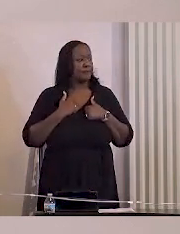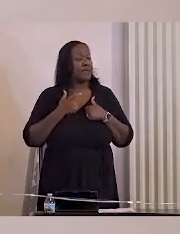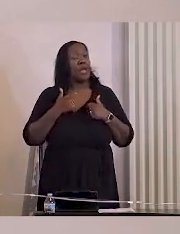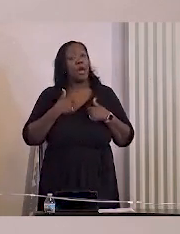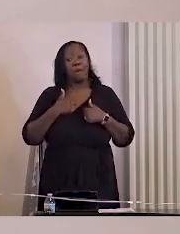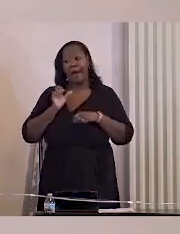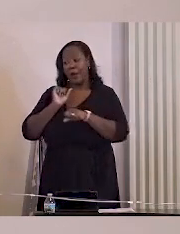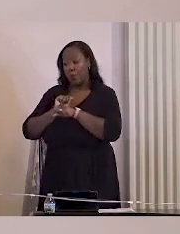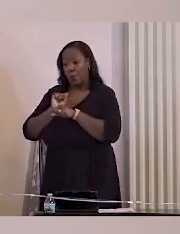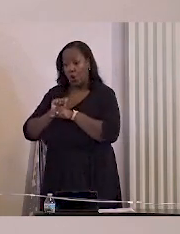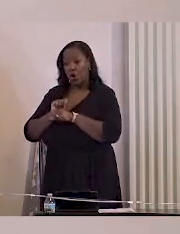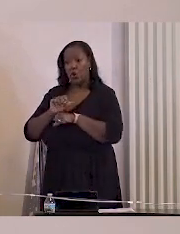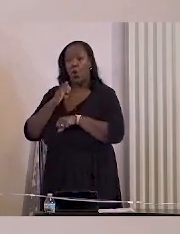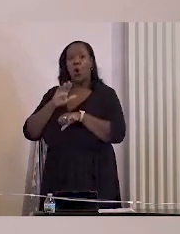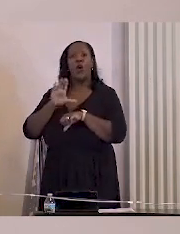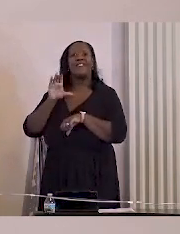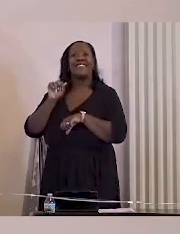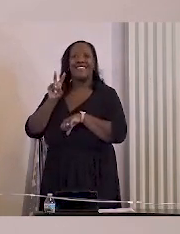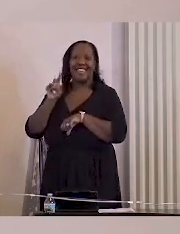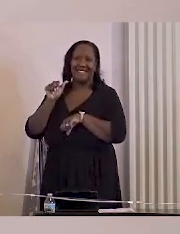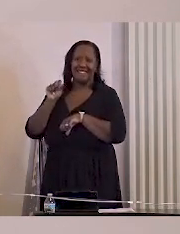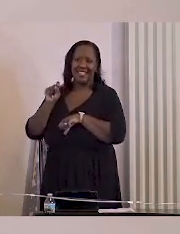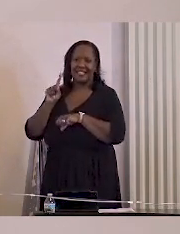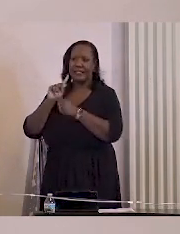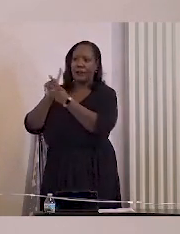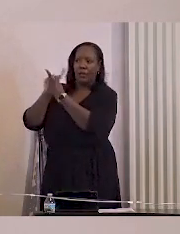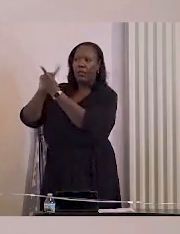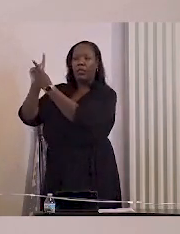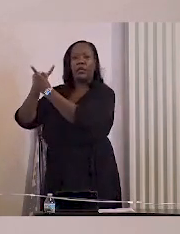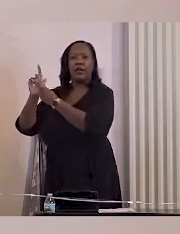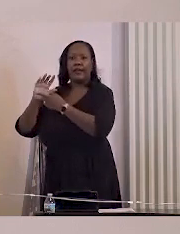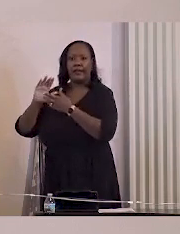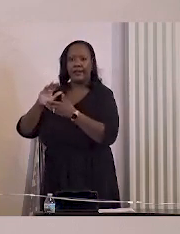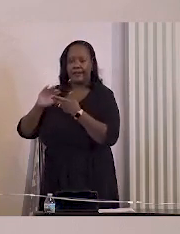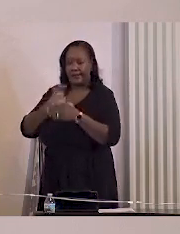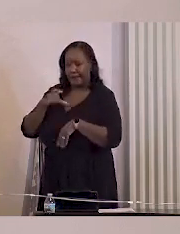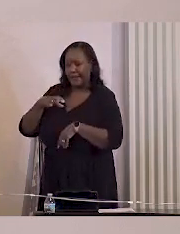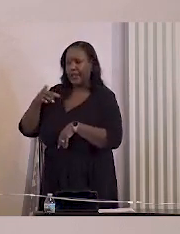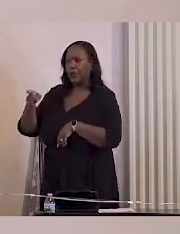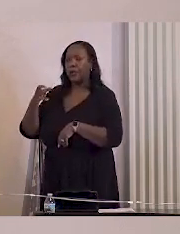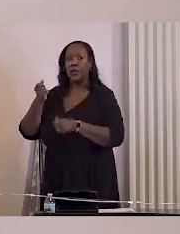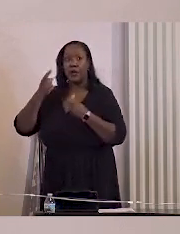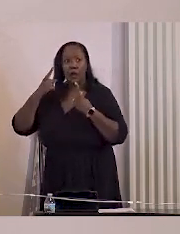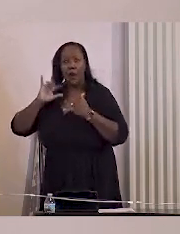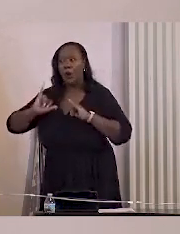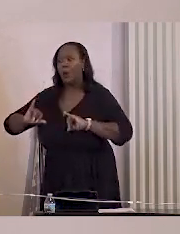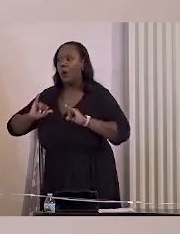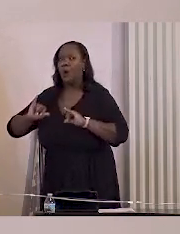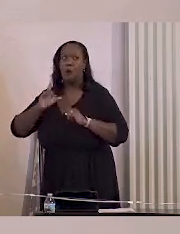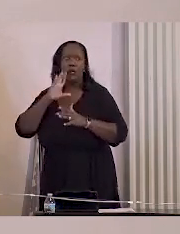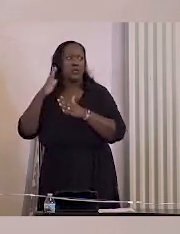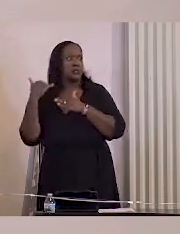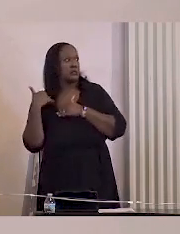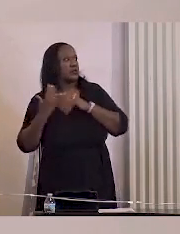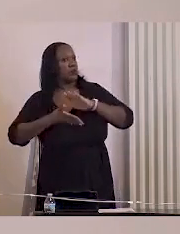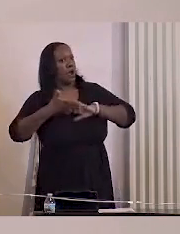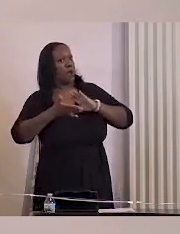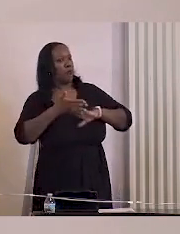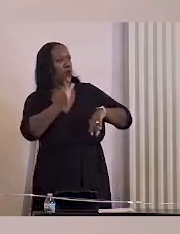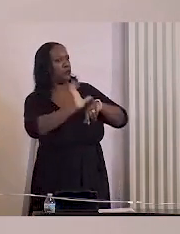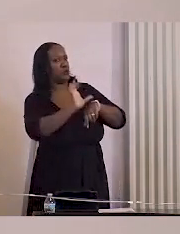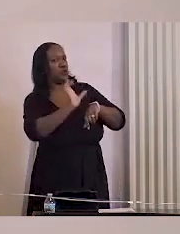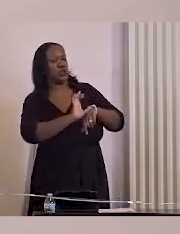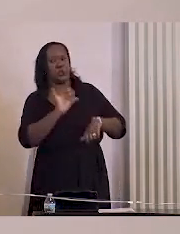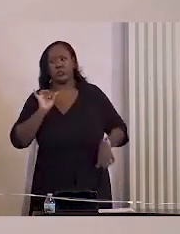Canvas Committee, we learned what it takes financially to operate a church and what constitutes a generous pledge.